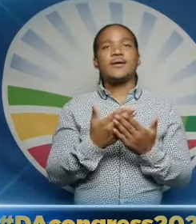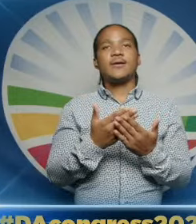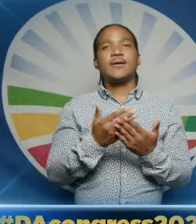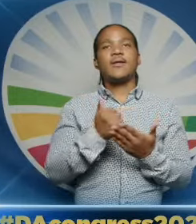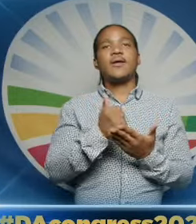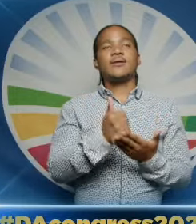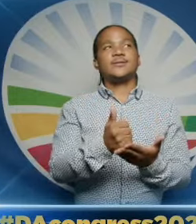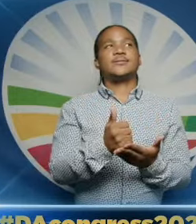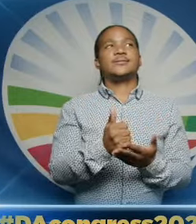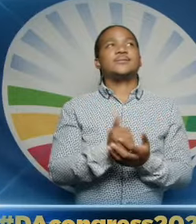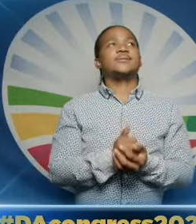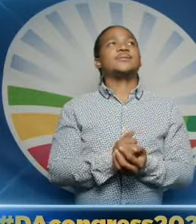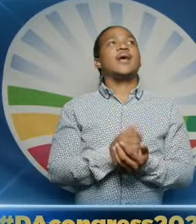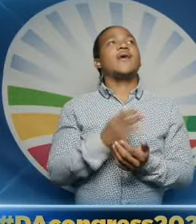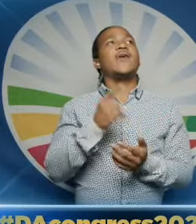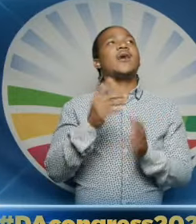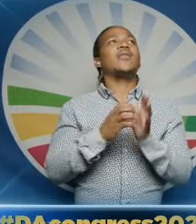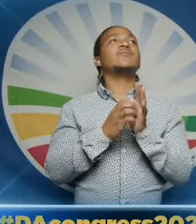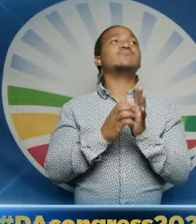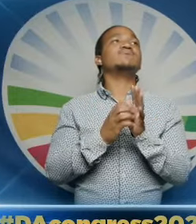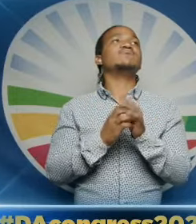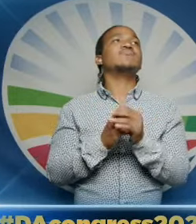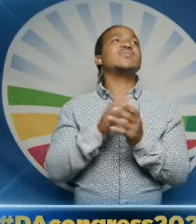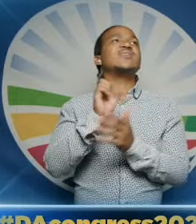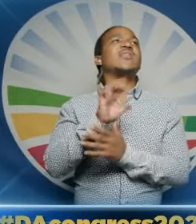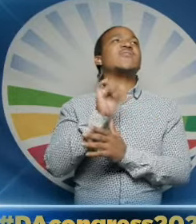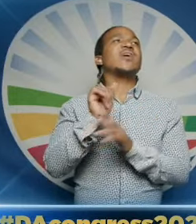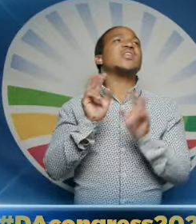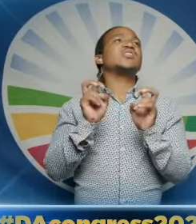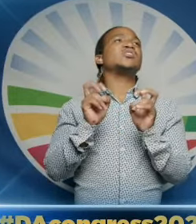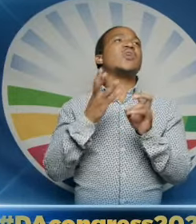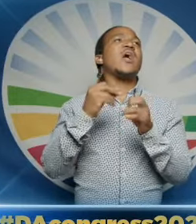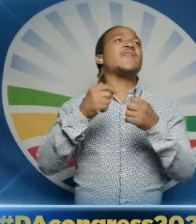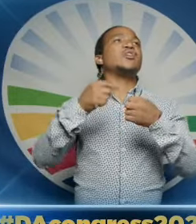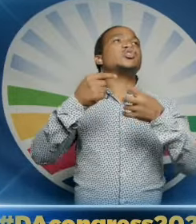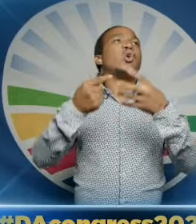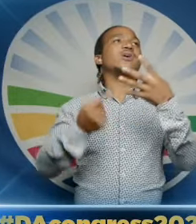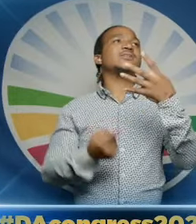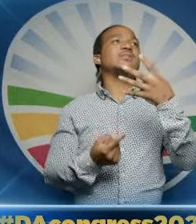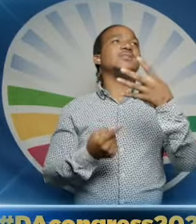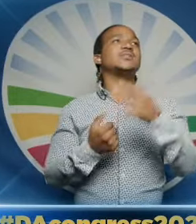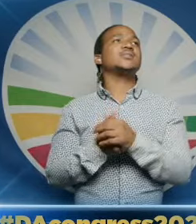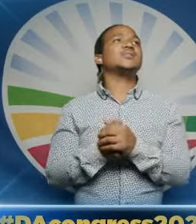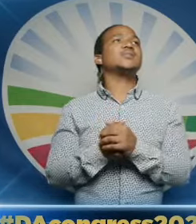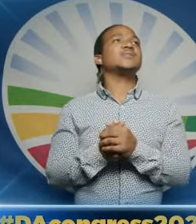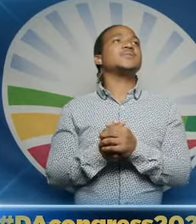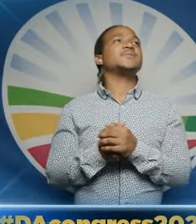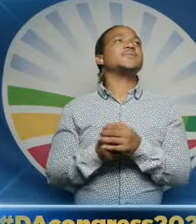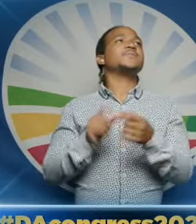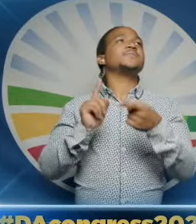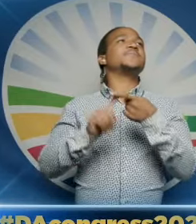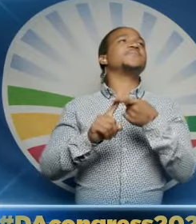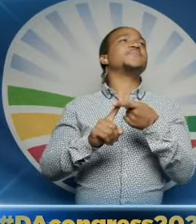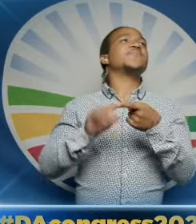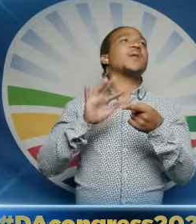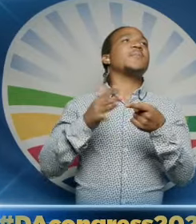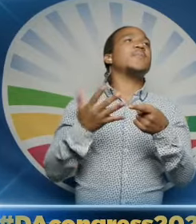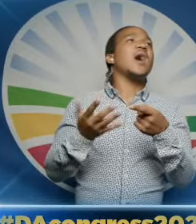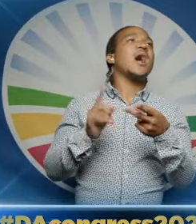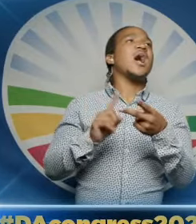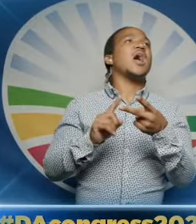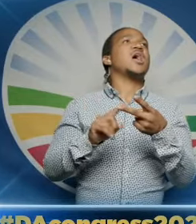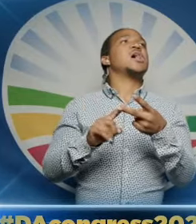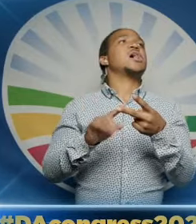have another example, South African dishes. So here our choice list is, we're going to add the button braai. We've got shisha